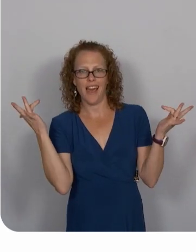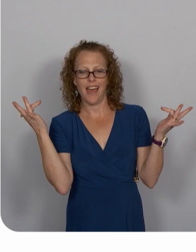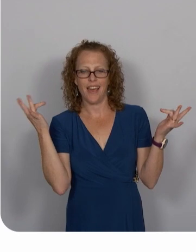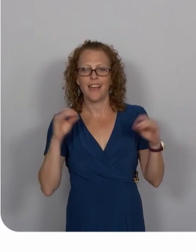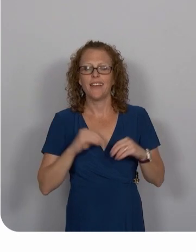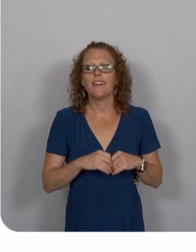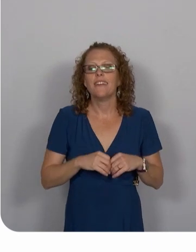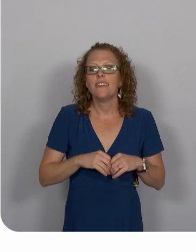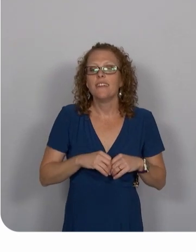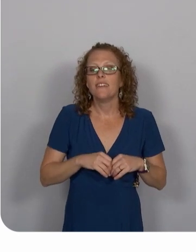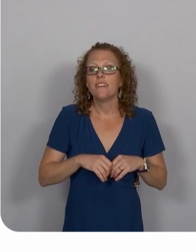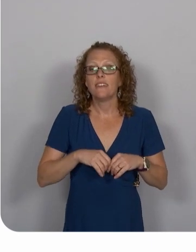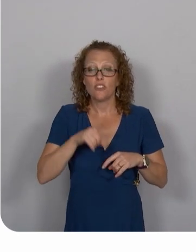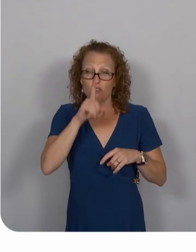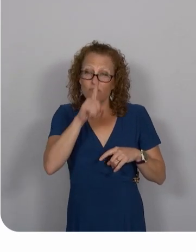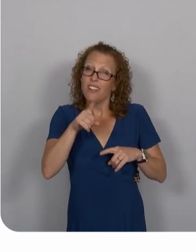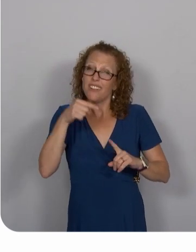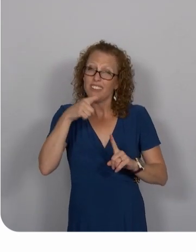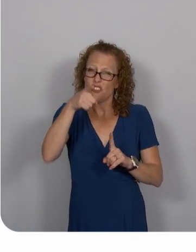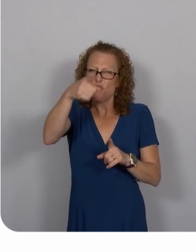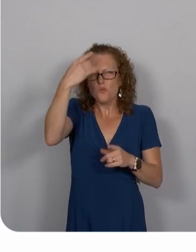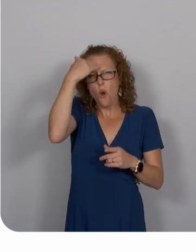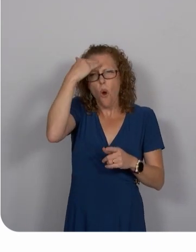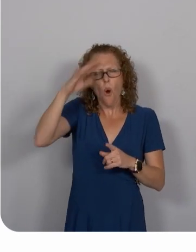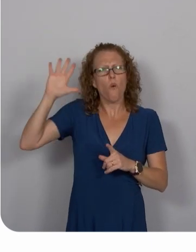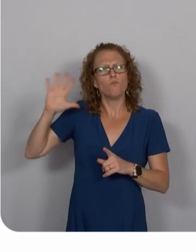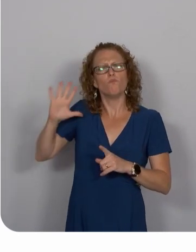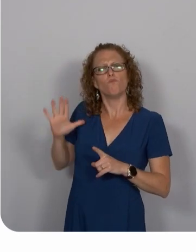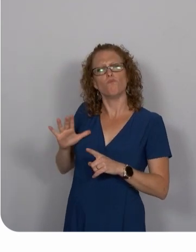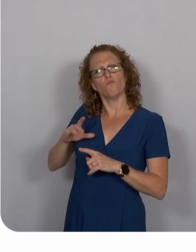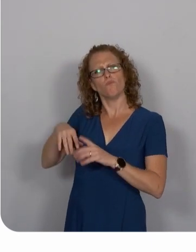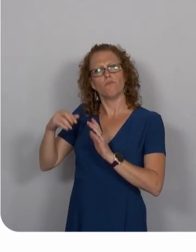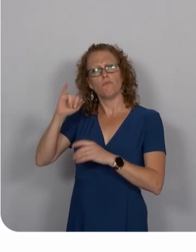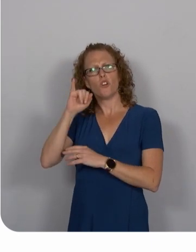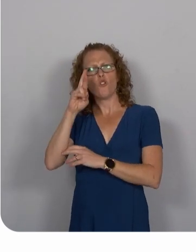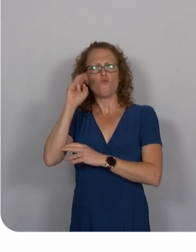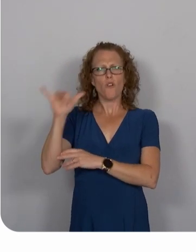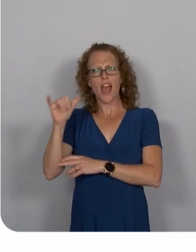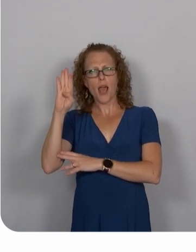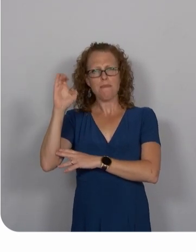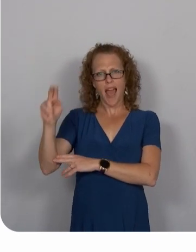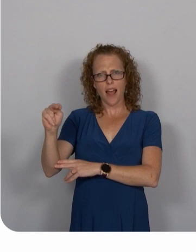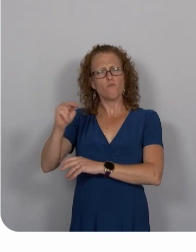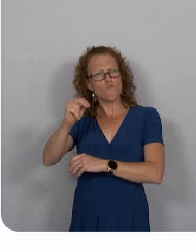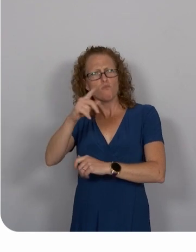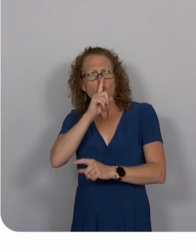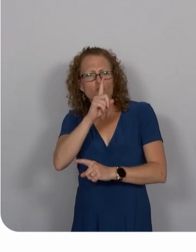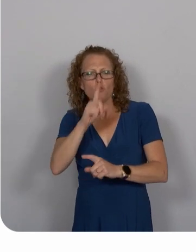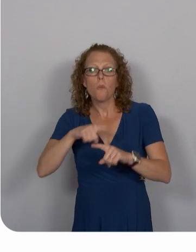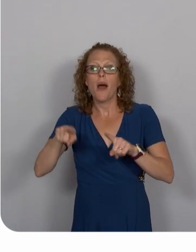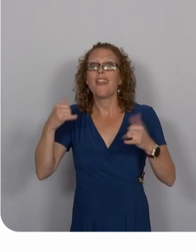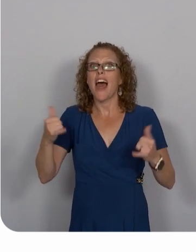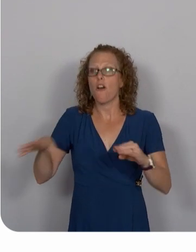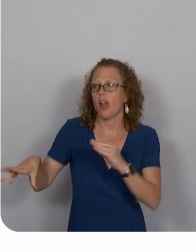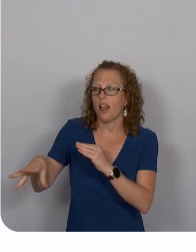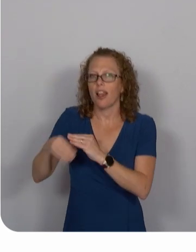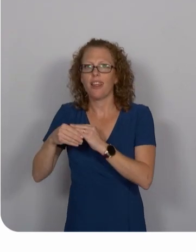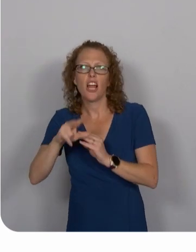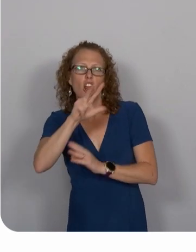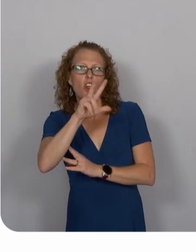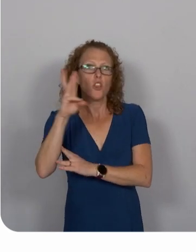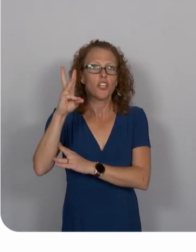It looks like the iconic Ray-Ban case, and it gives you 8 additional chargers for up to